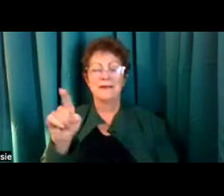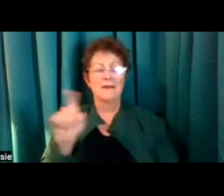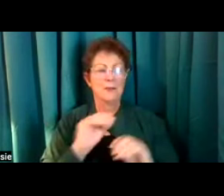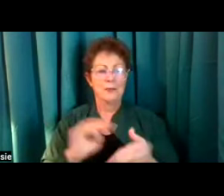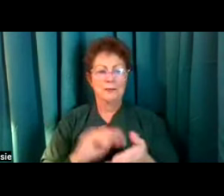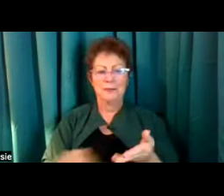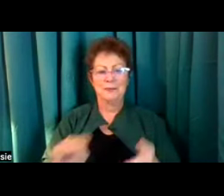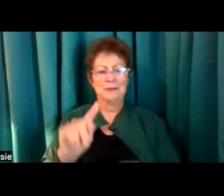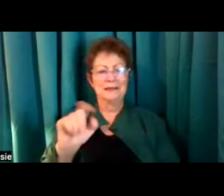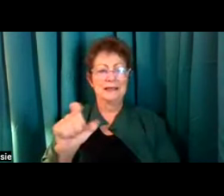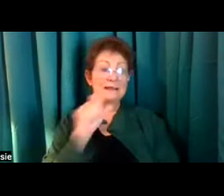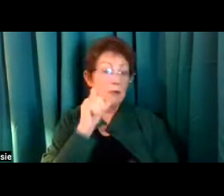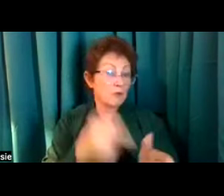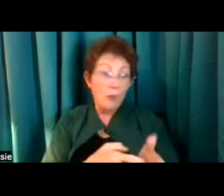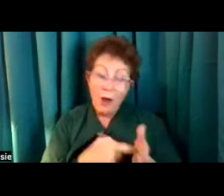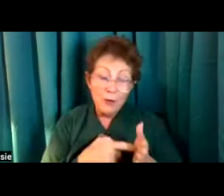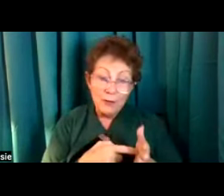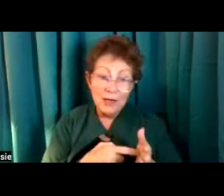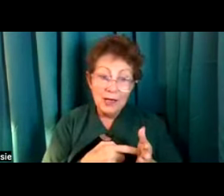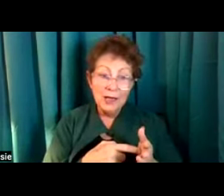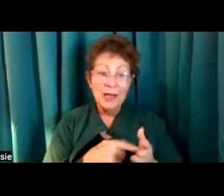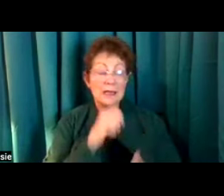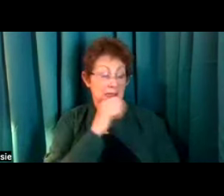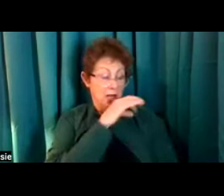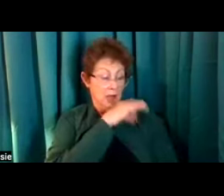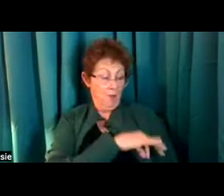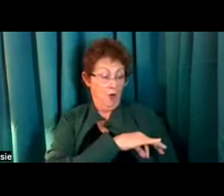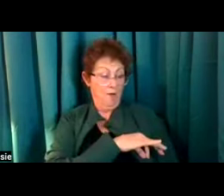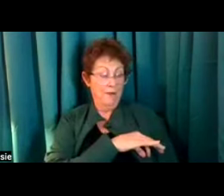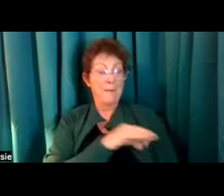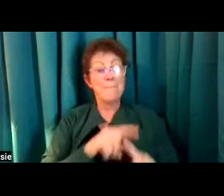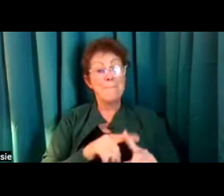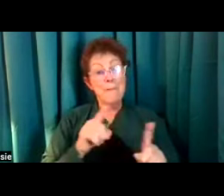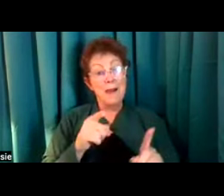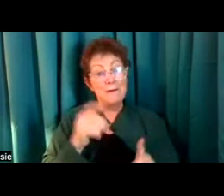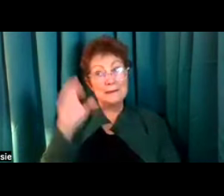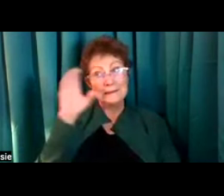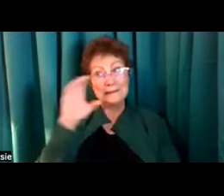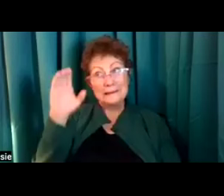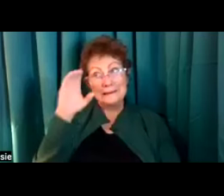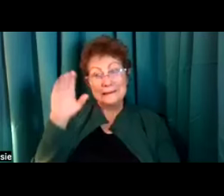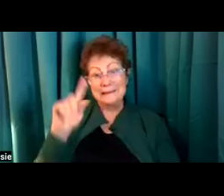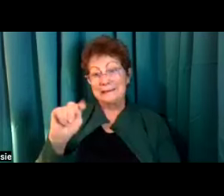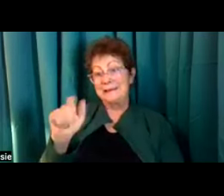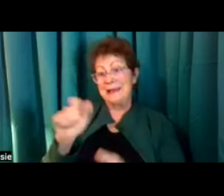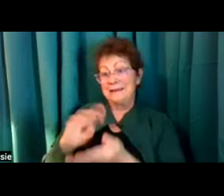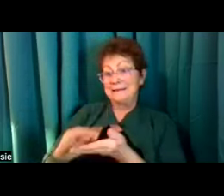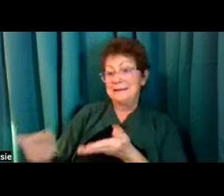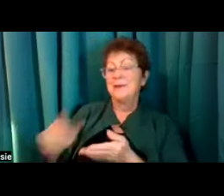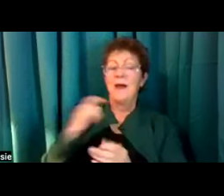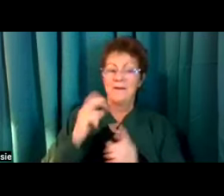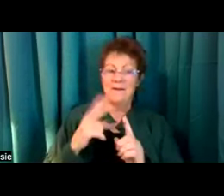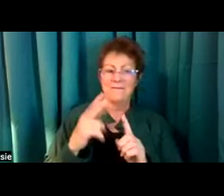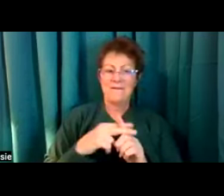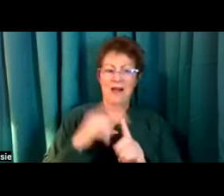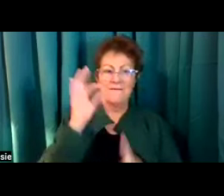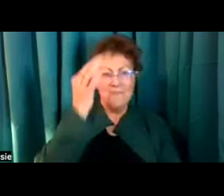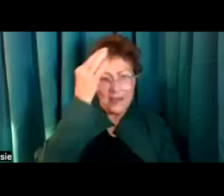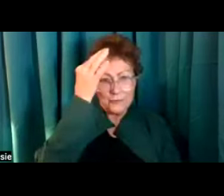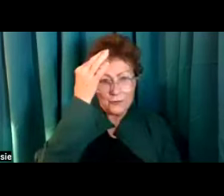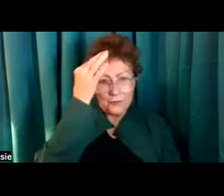purpose. It is not a requirement to be a nonprofit corporation, but if you are seeking tax exemption, there's a filing at the federal level